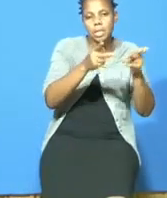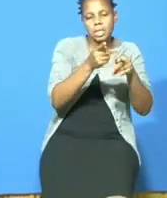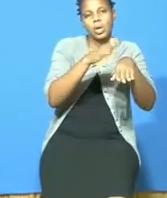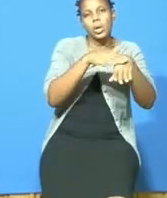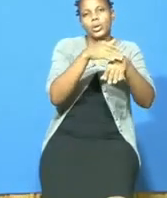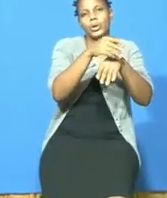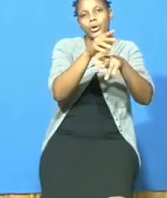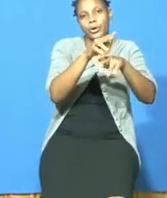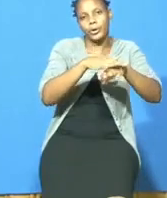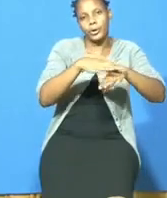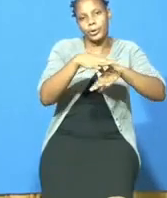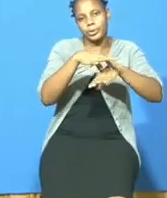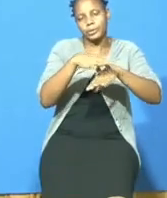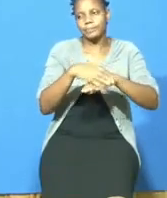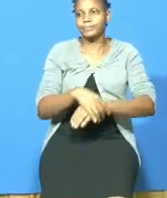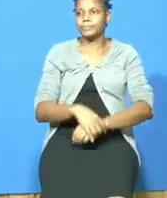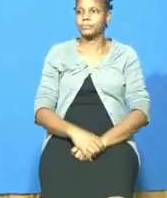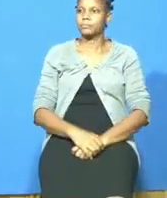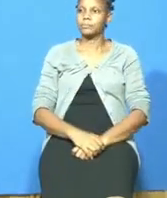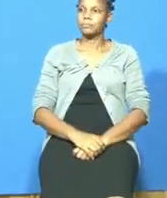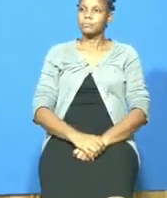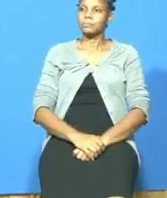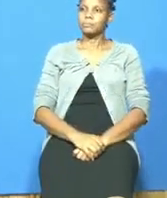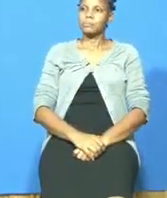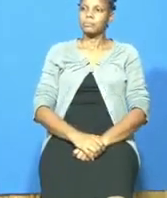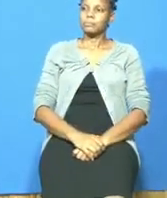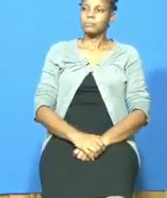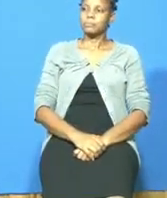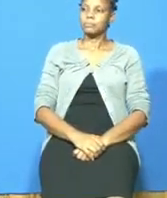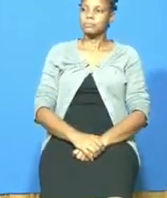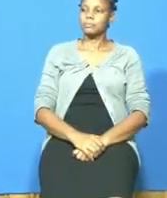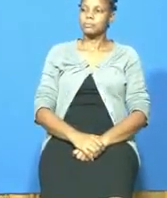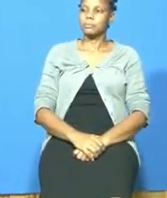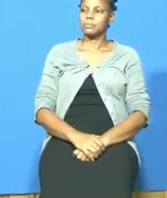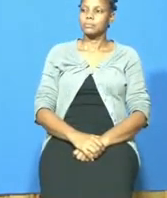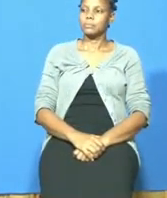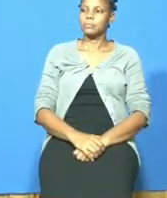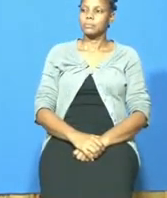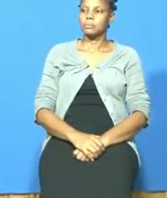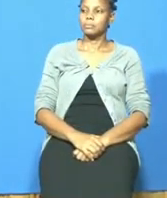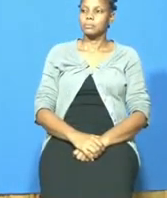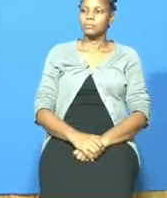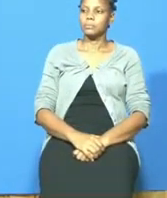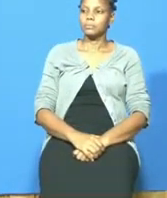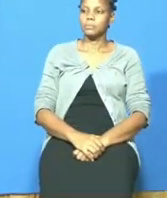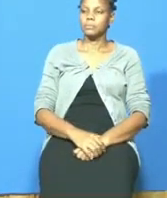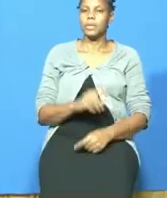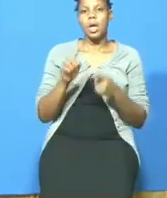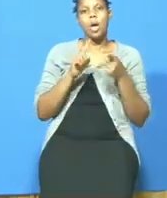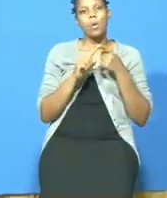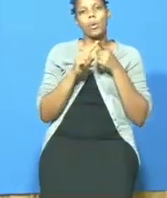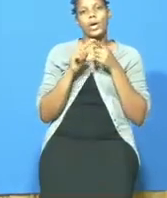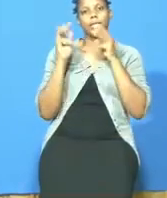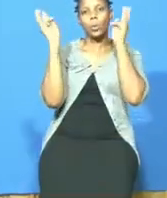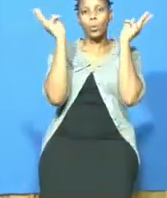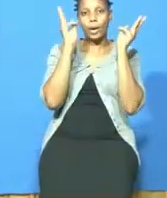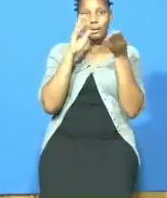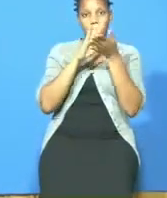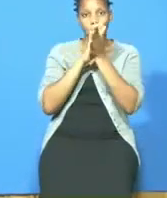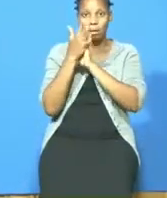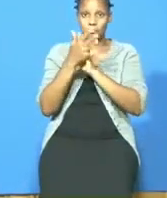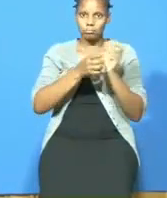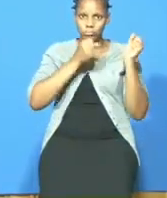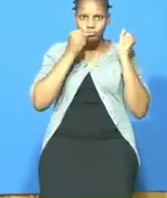When winds become strong, hear me somebody, when